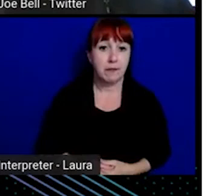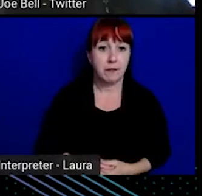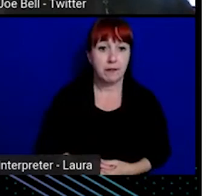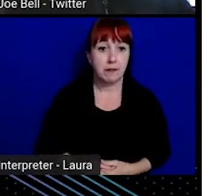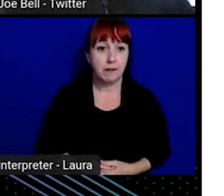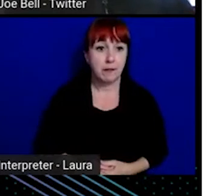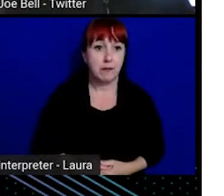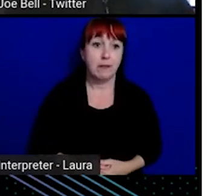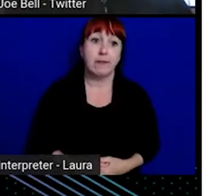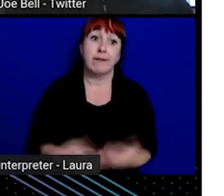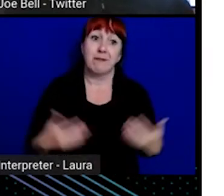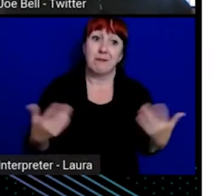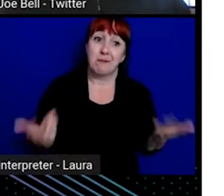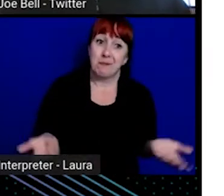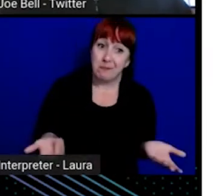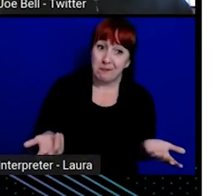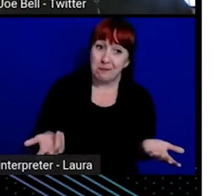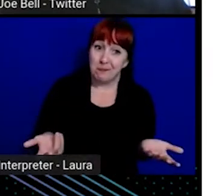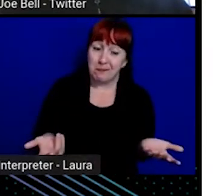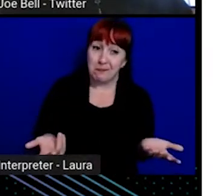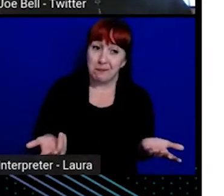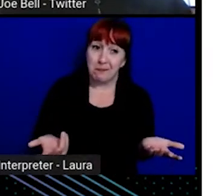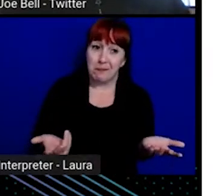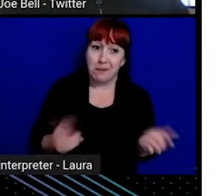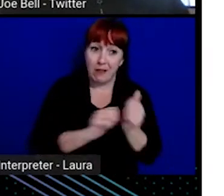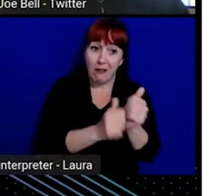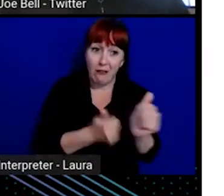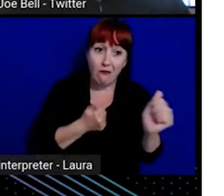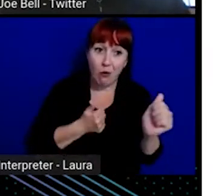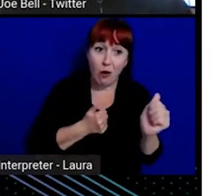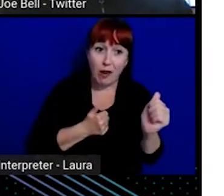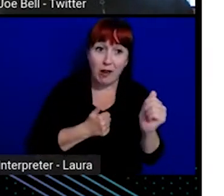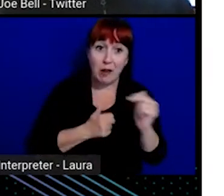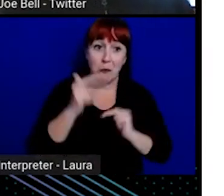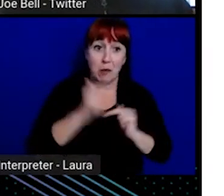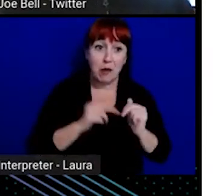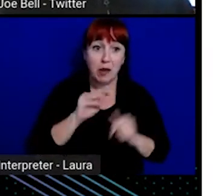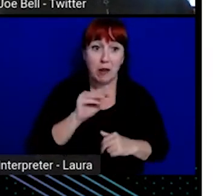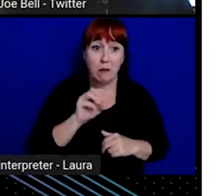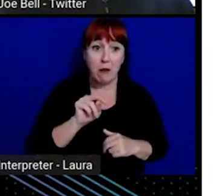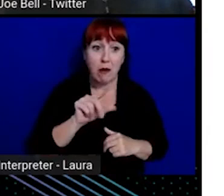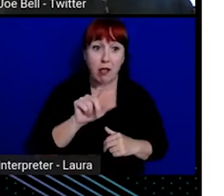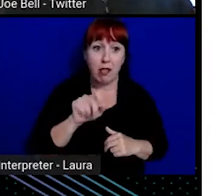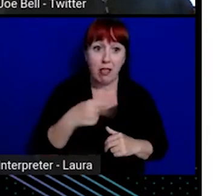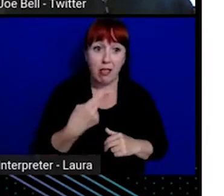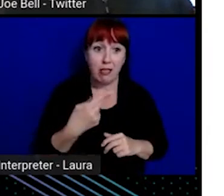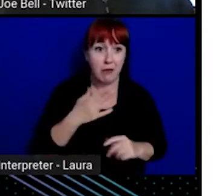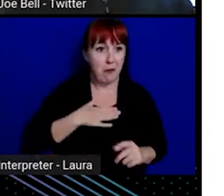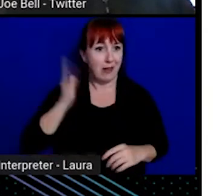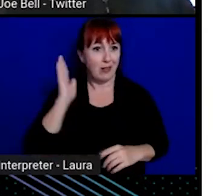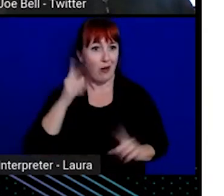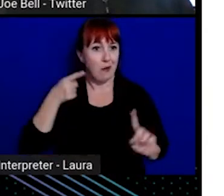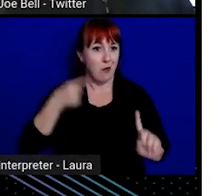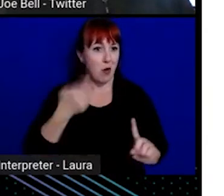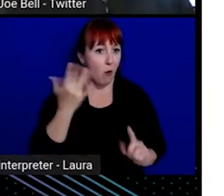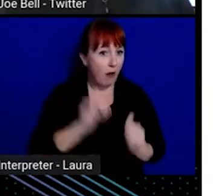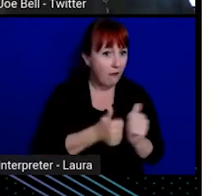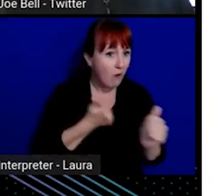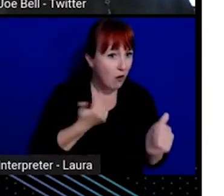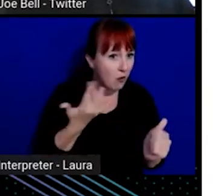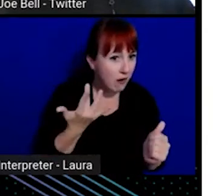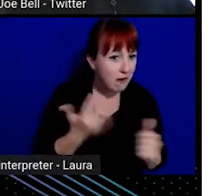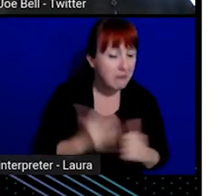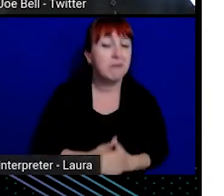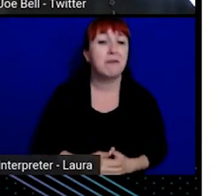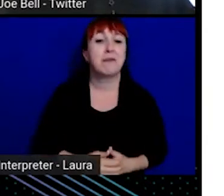Well, why should you avoid building monoliths? The point of my talk. But what